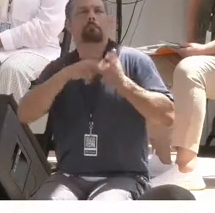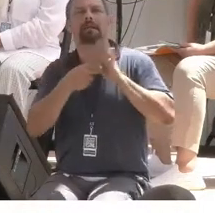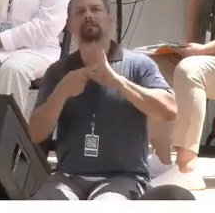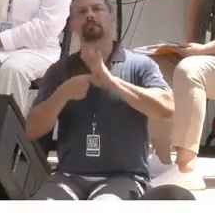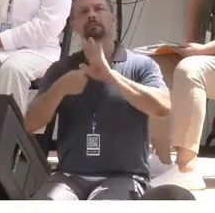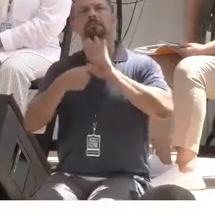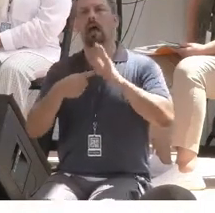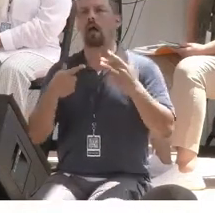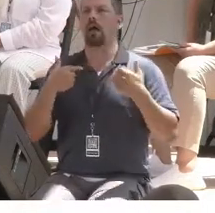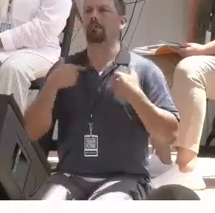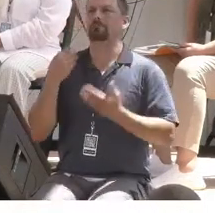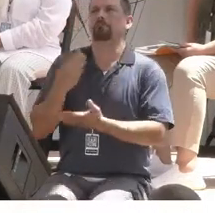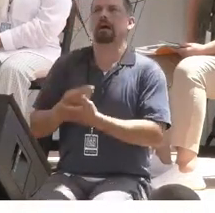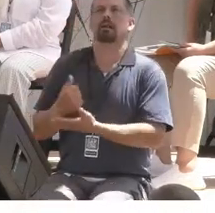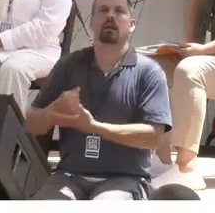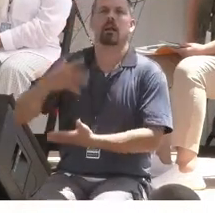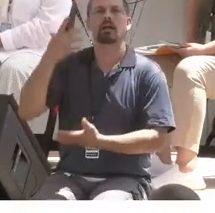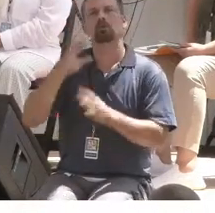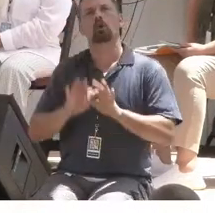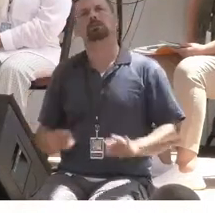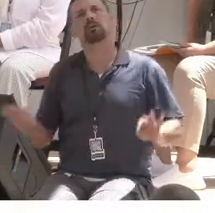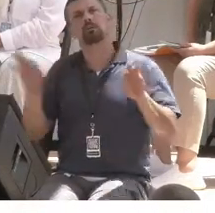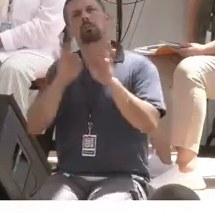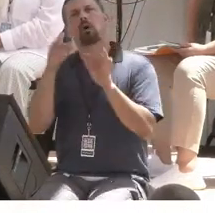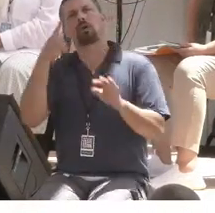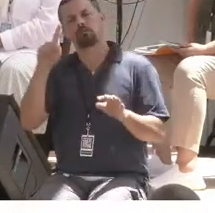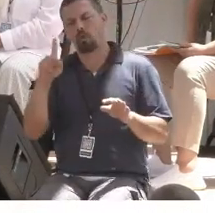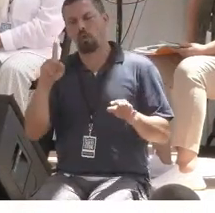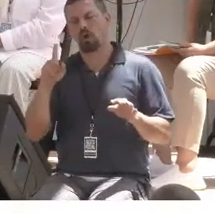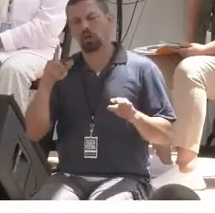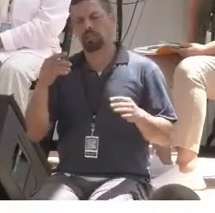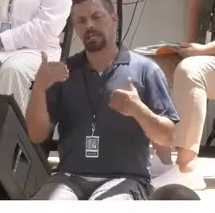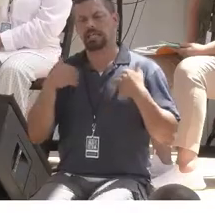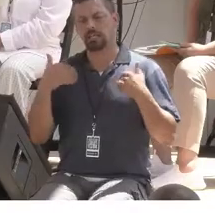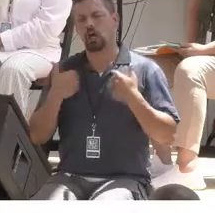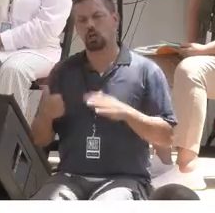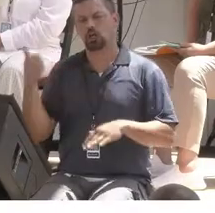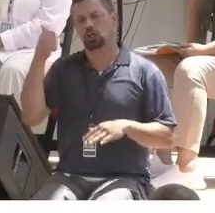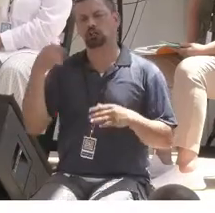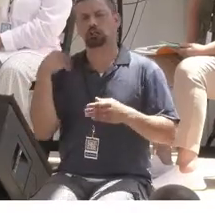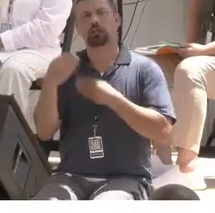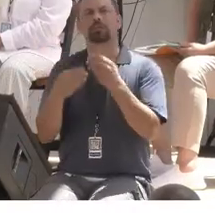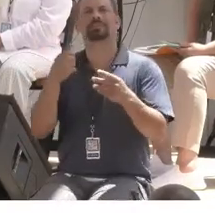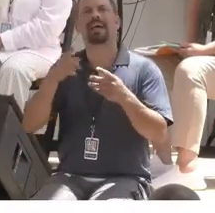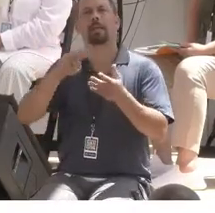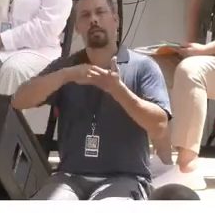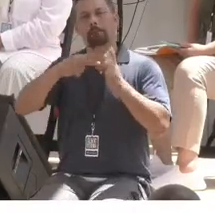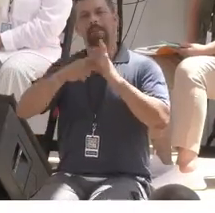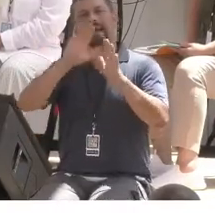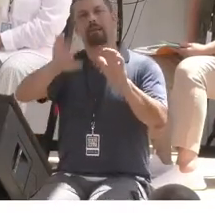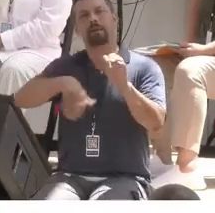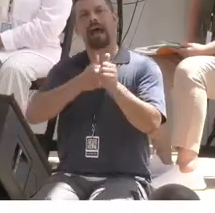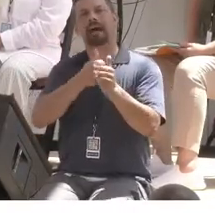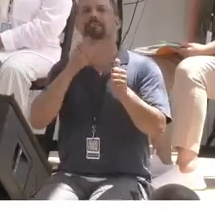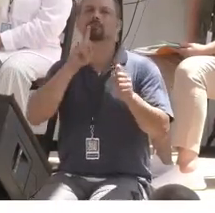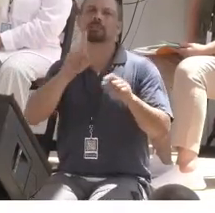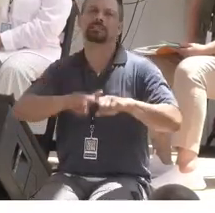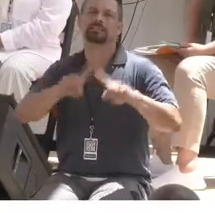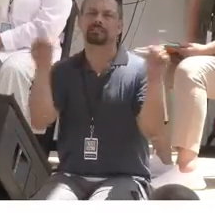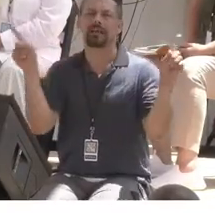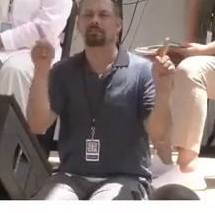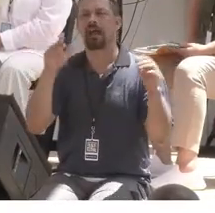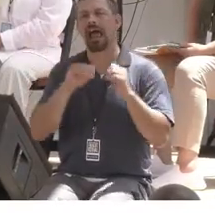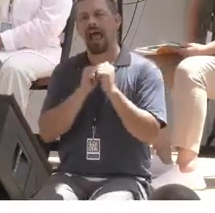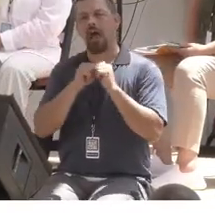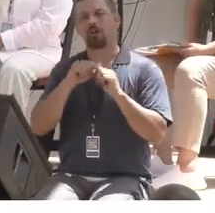way of connecting. And it's important for the younger generations. The meaning is different to them. And I think we have to try to look at how to make the